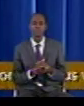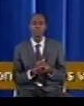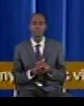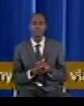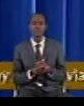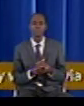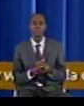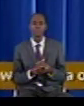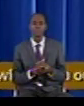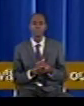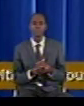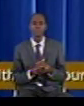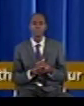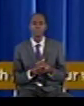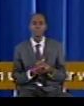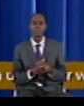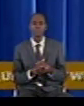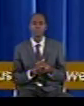cewa za akwai